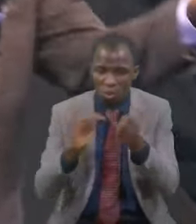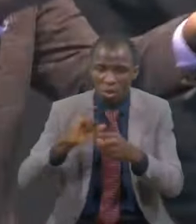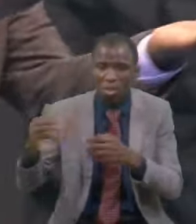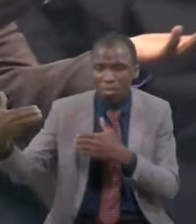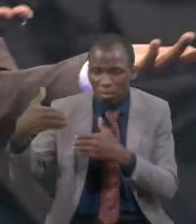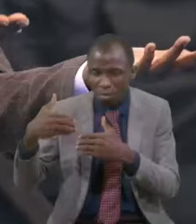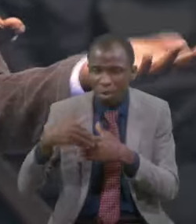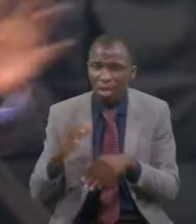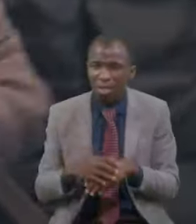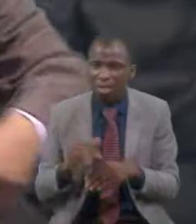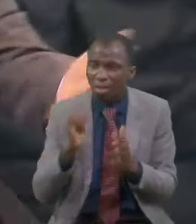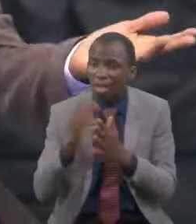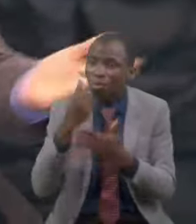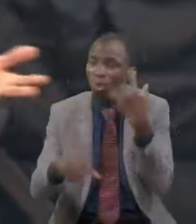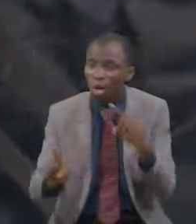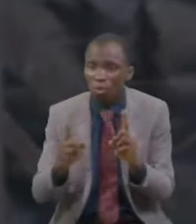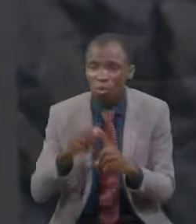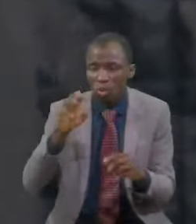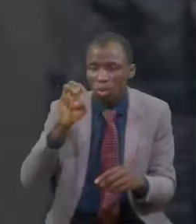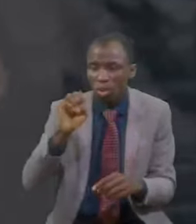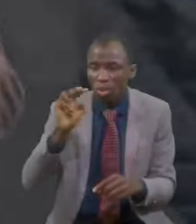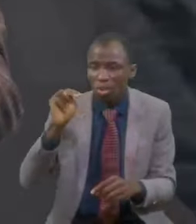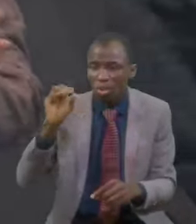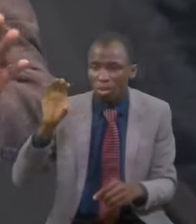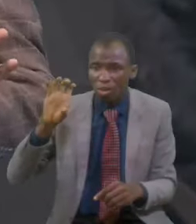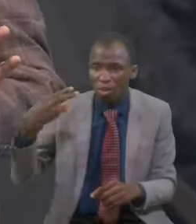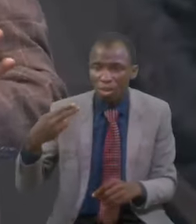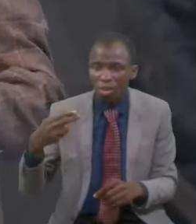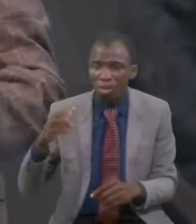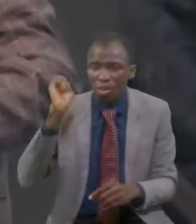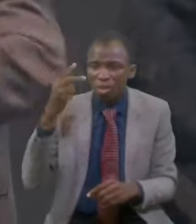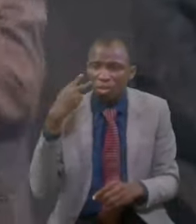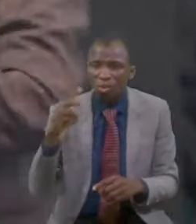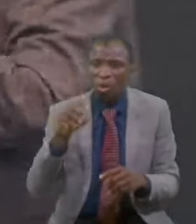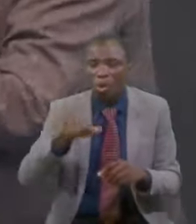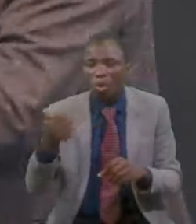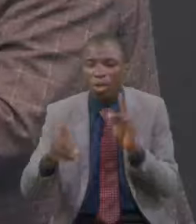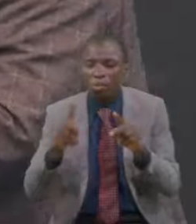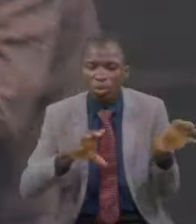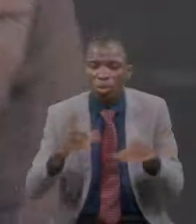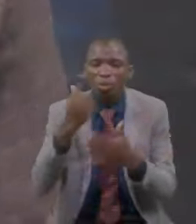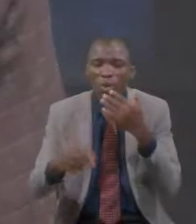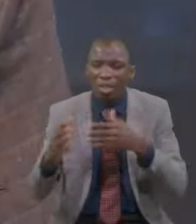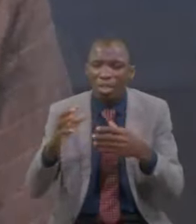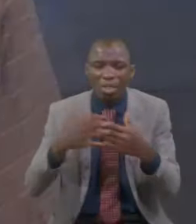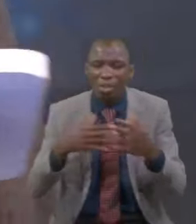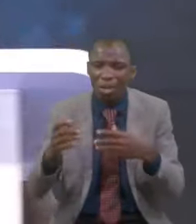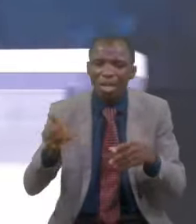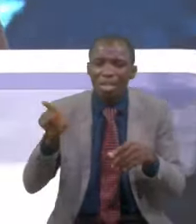what happened to Enoch. He saw the other people doing whatever they wanted to do. And he now followed. And he